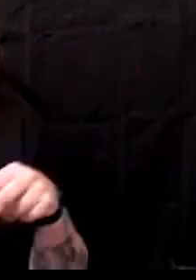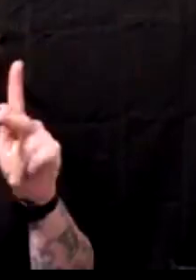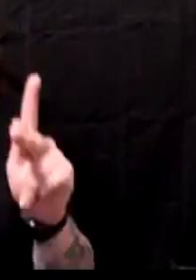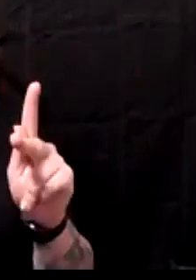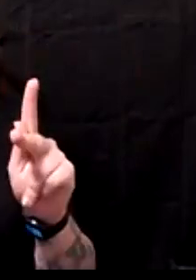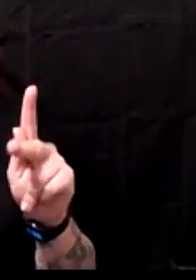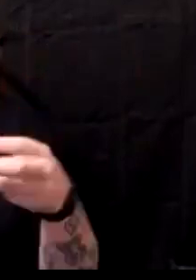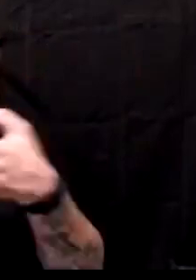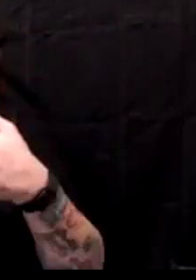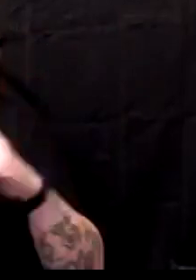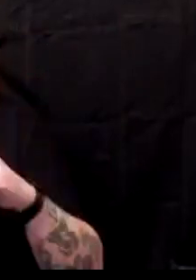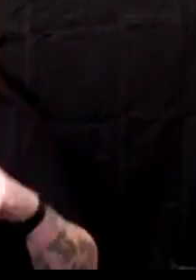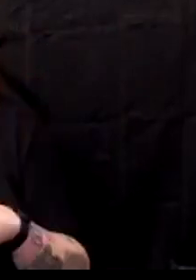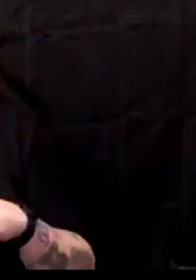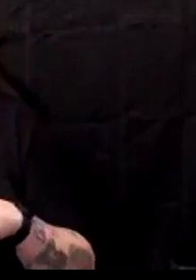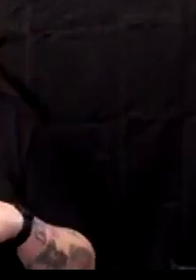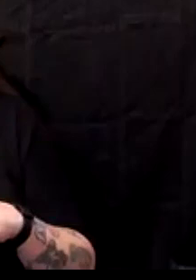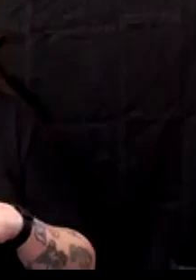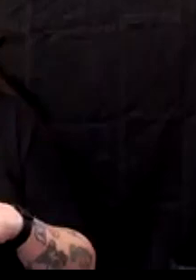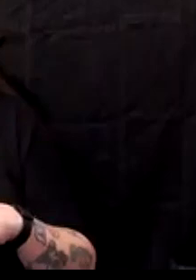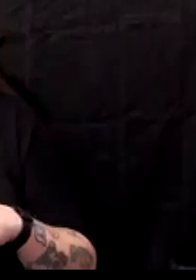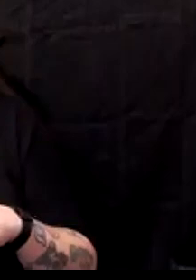problem sets.